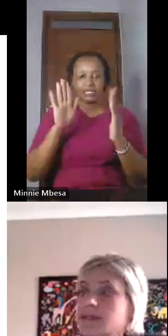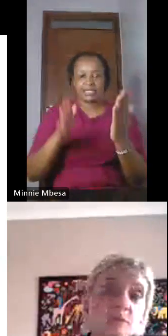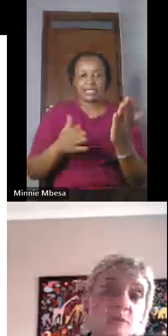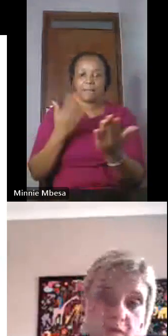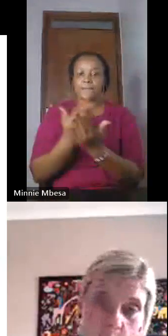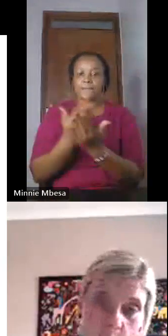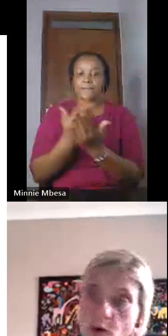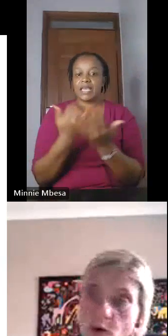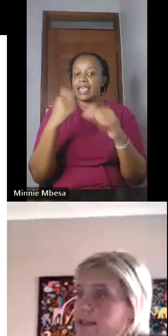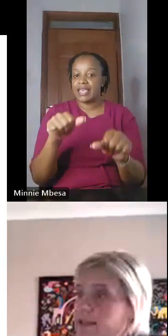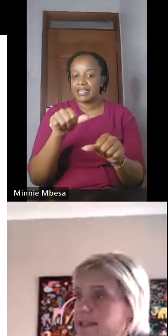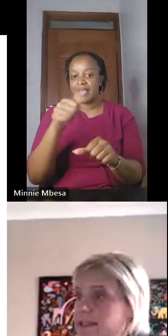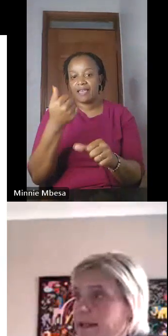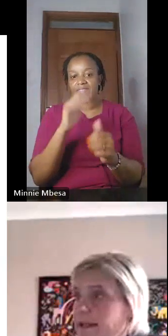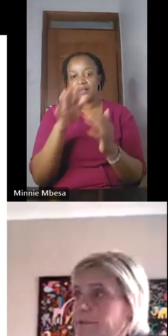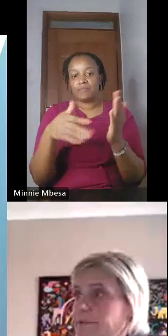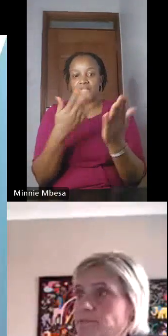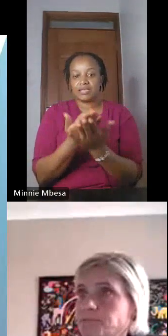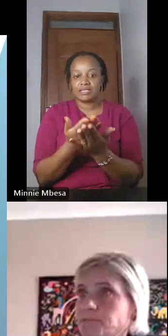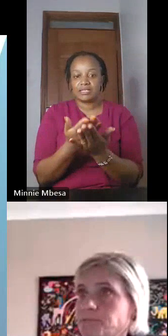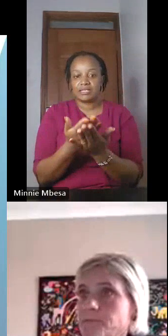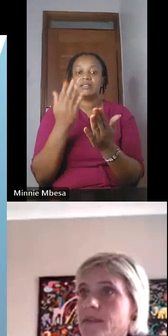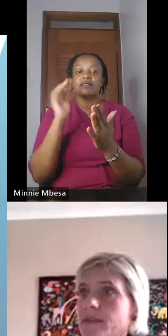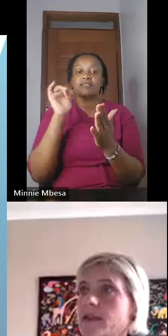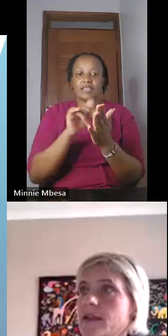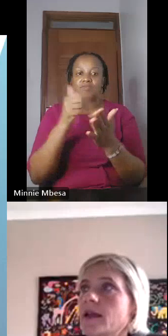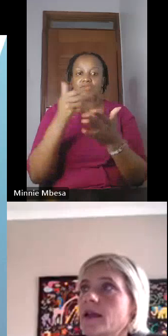were received before the deadline.